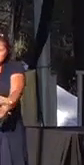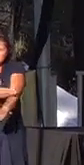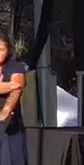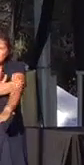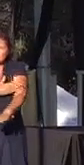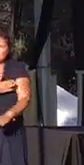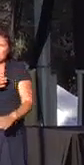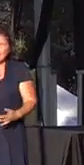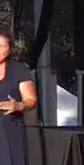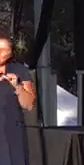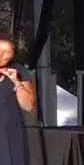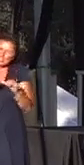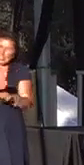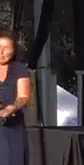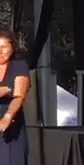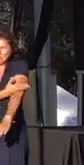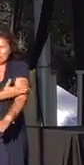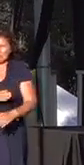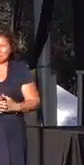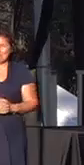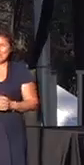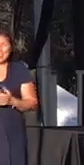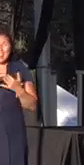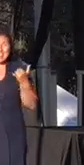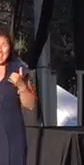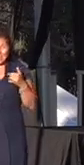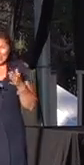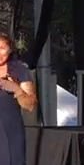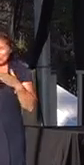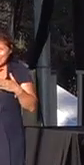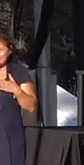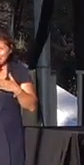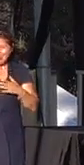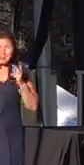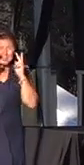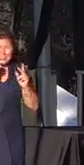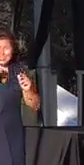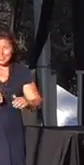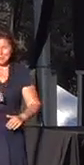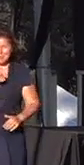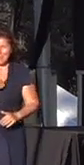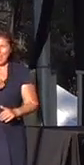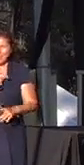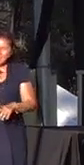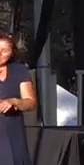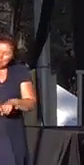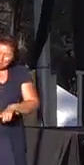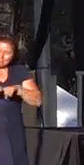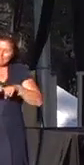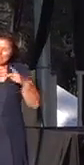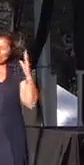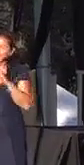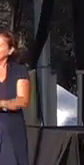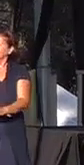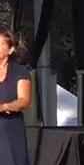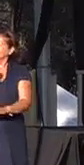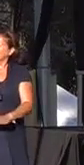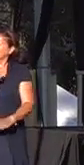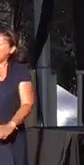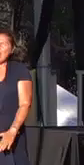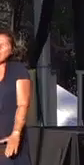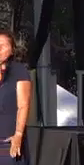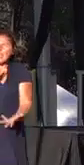are going to continue to progress. So when we go out to Pride this weekend, take a second to remember what Pride was like before it was partying and